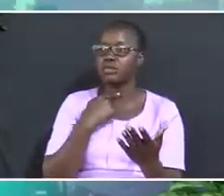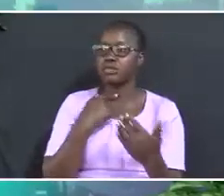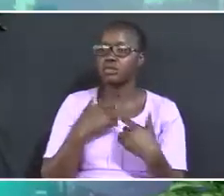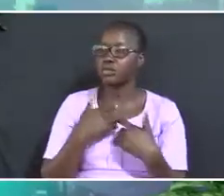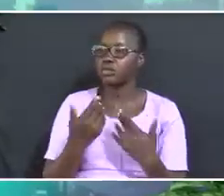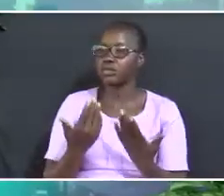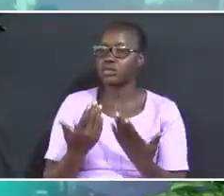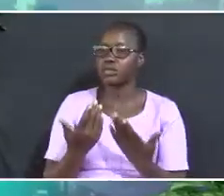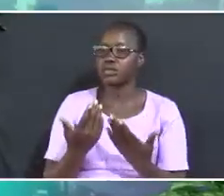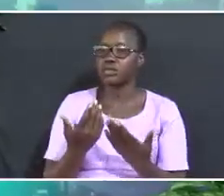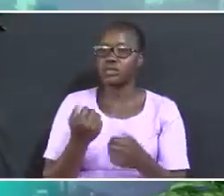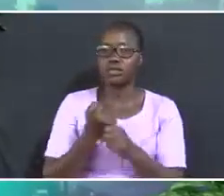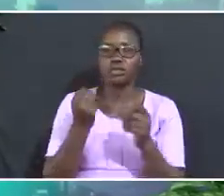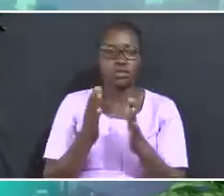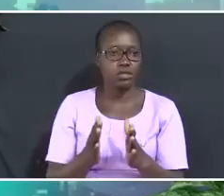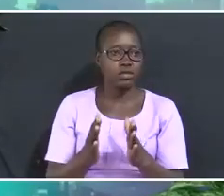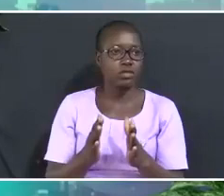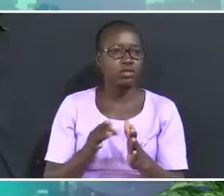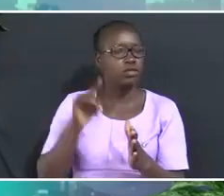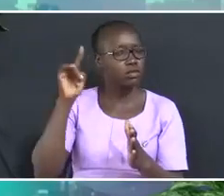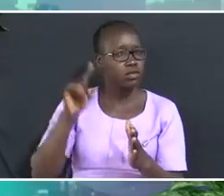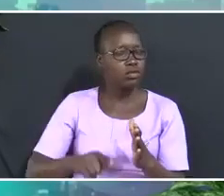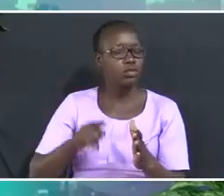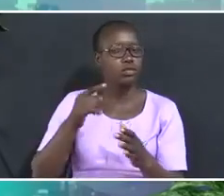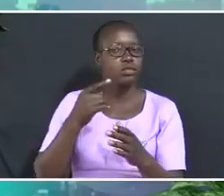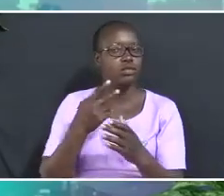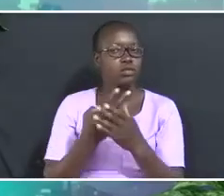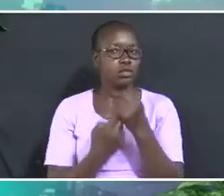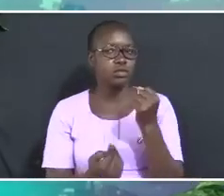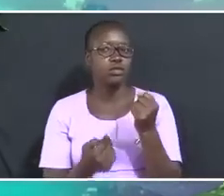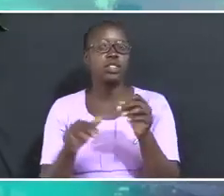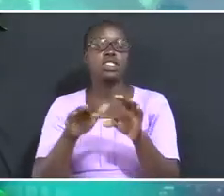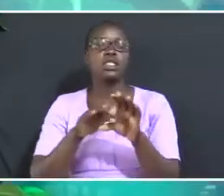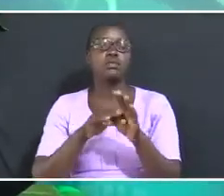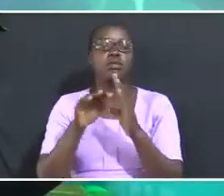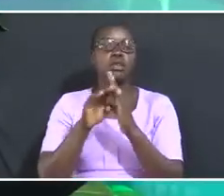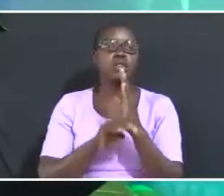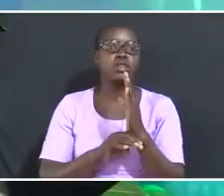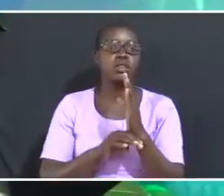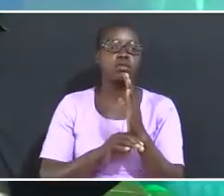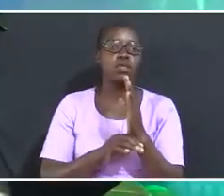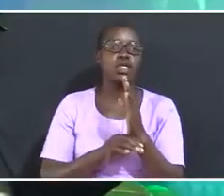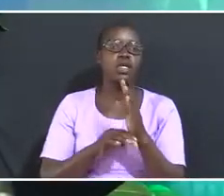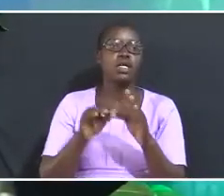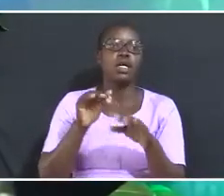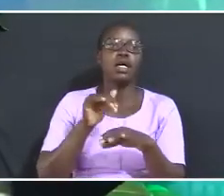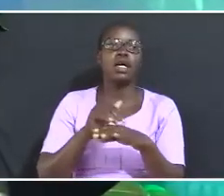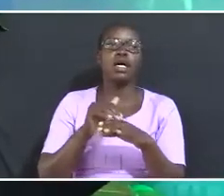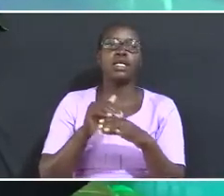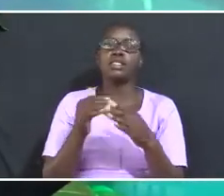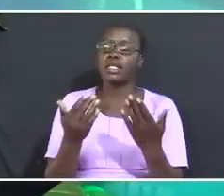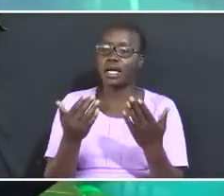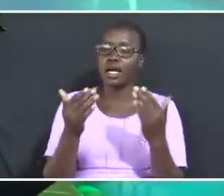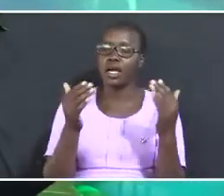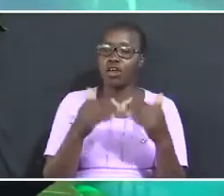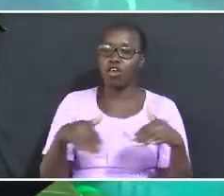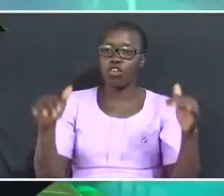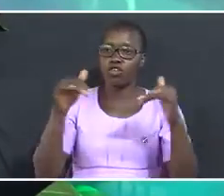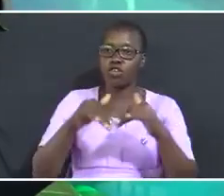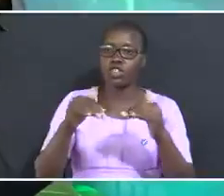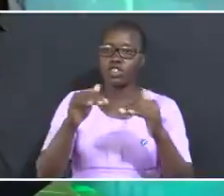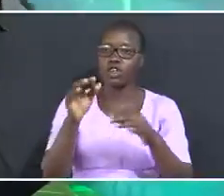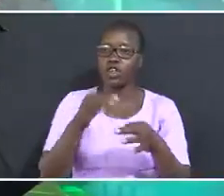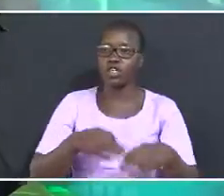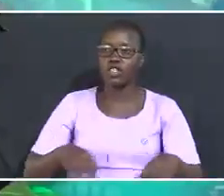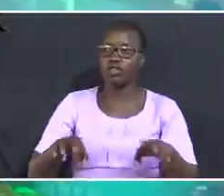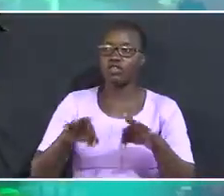workers. We cannot double the membership at the conference or field level, and as for